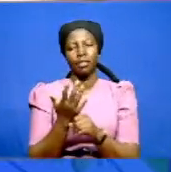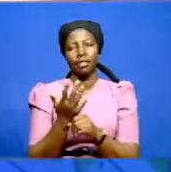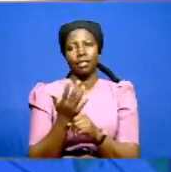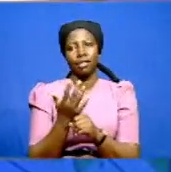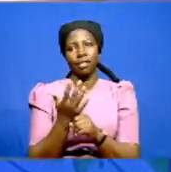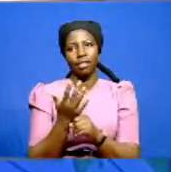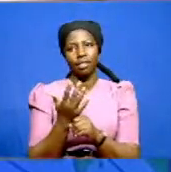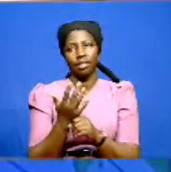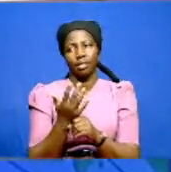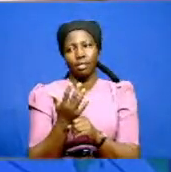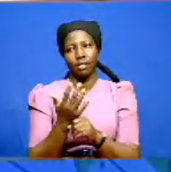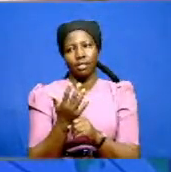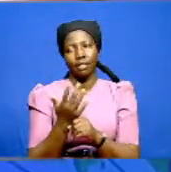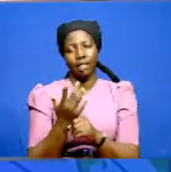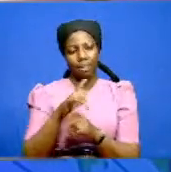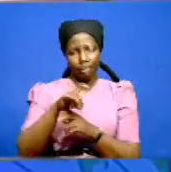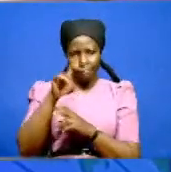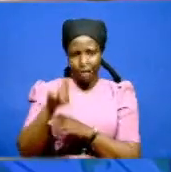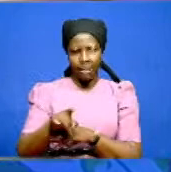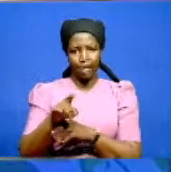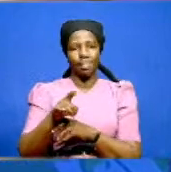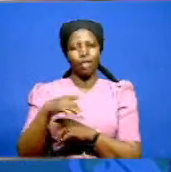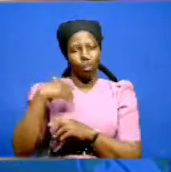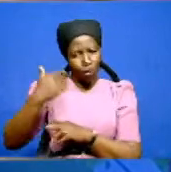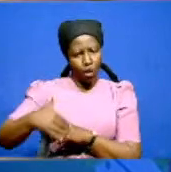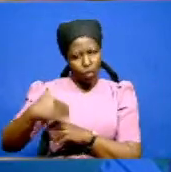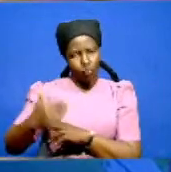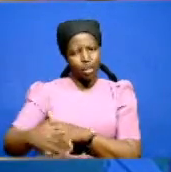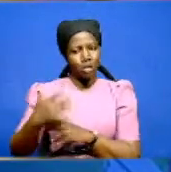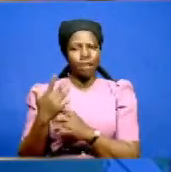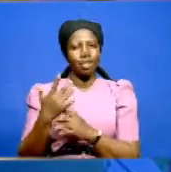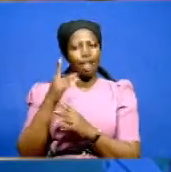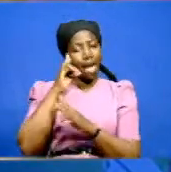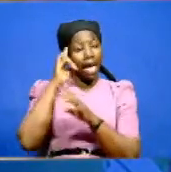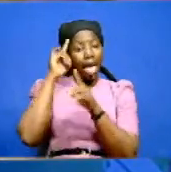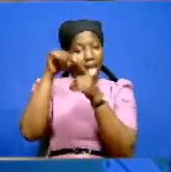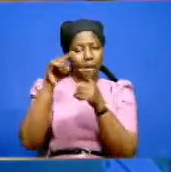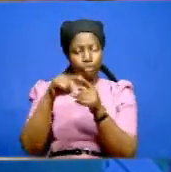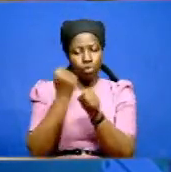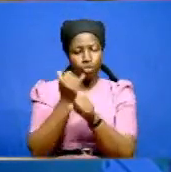and unless you are consistent in aspiring to do that.